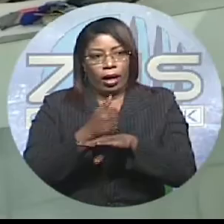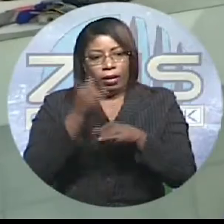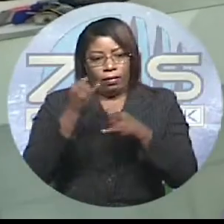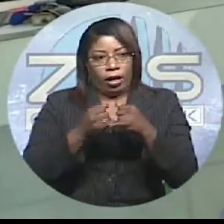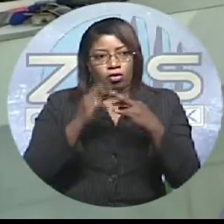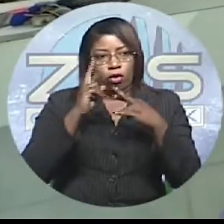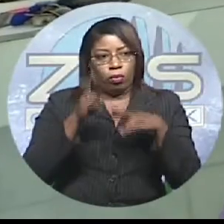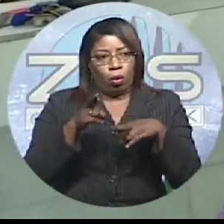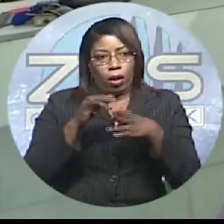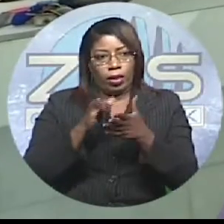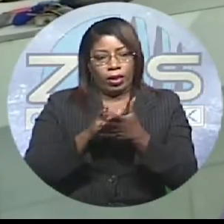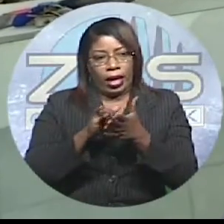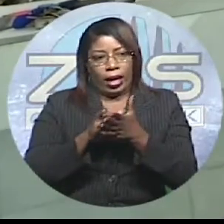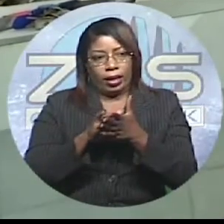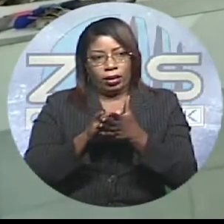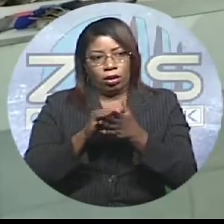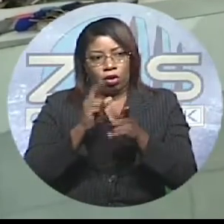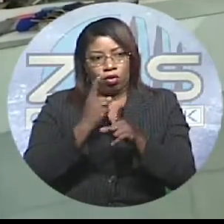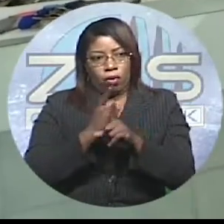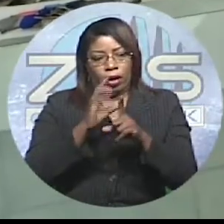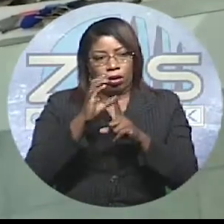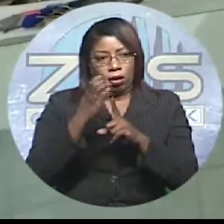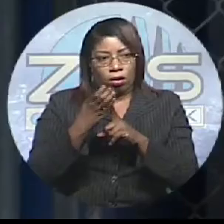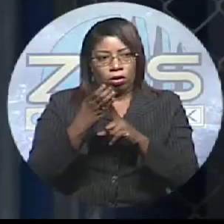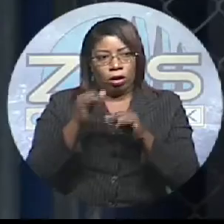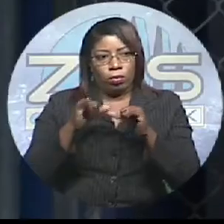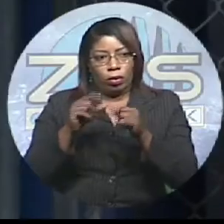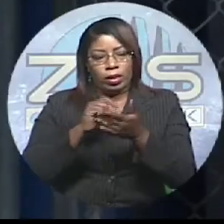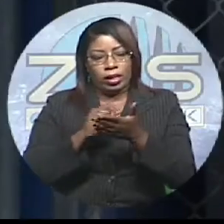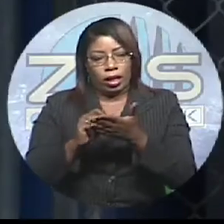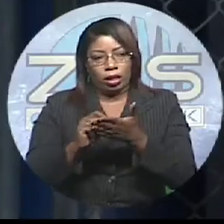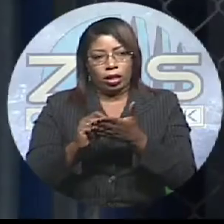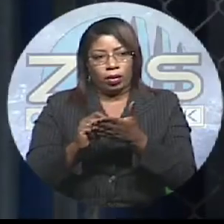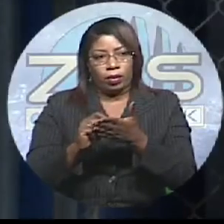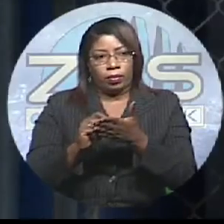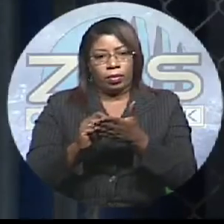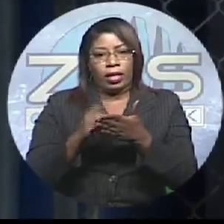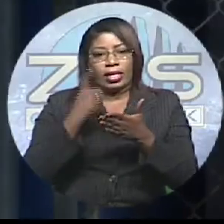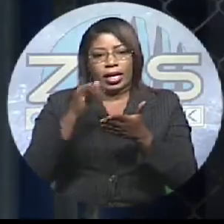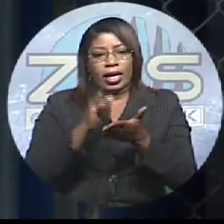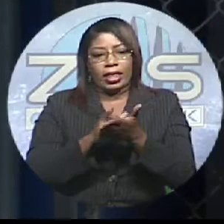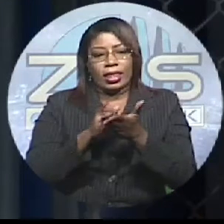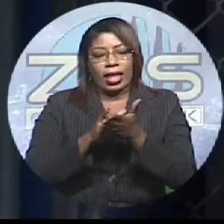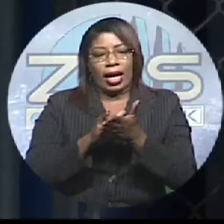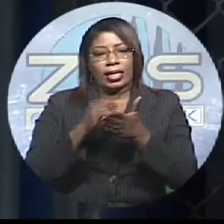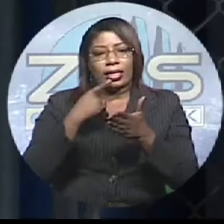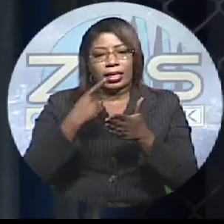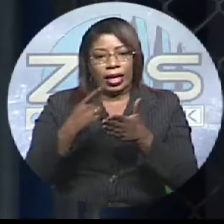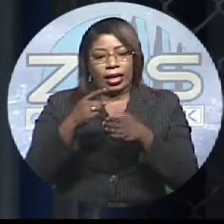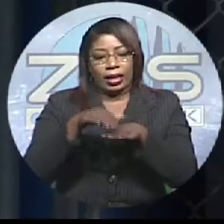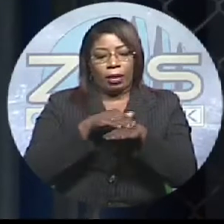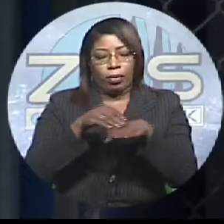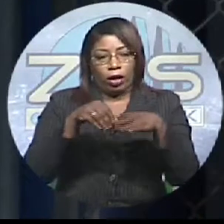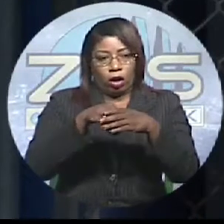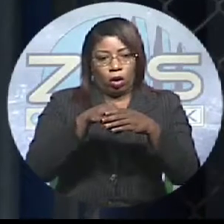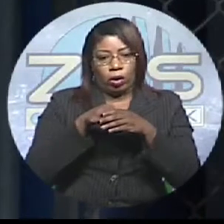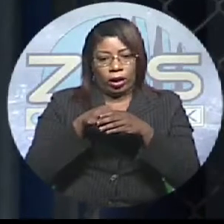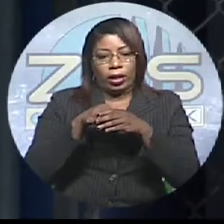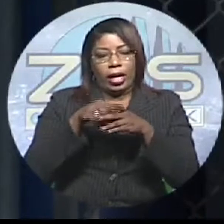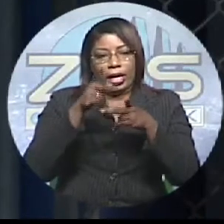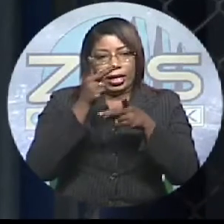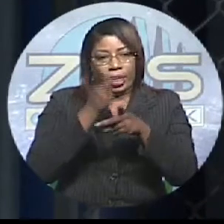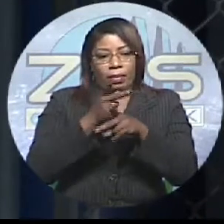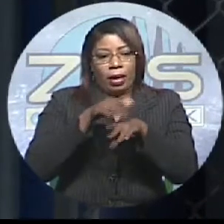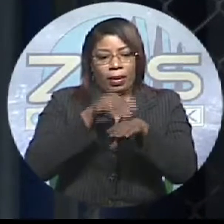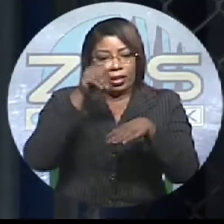to the Director of Agriculture and the Permanent Secretary. Now, Inspector Grant advises pet owners to keep their animals confined to their